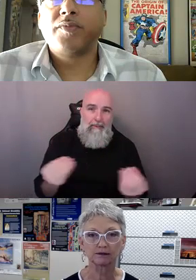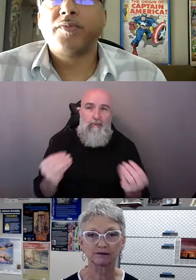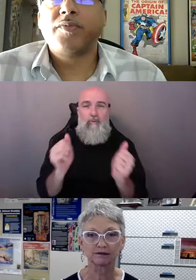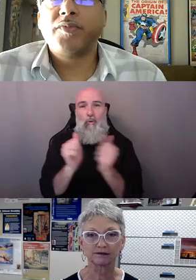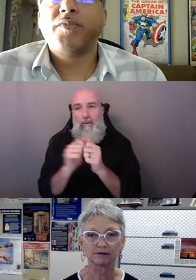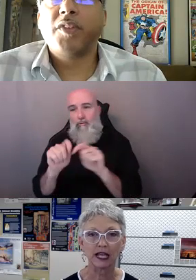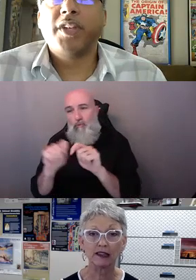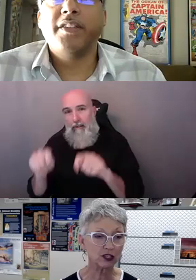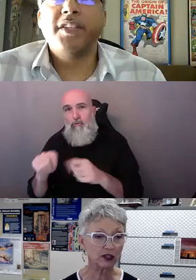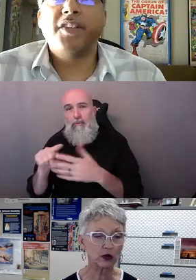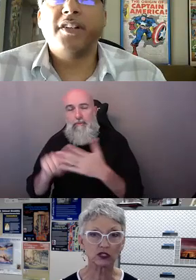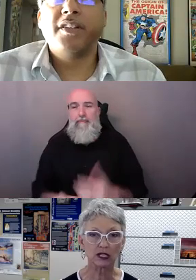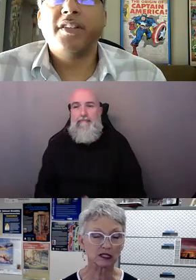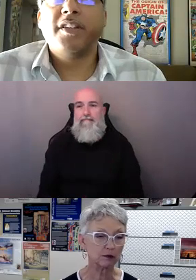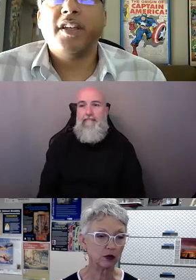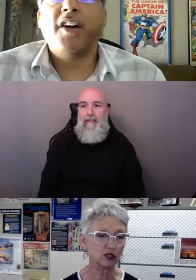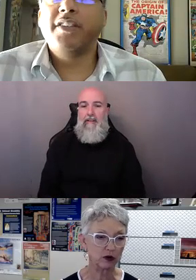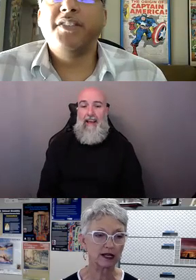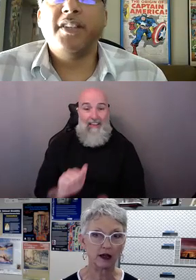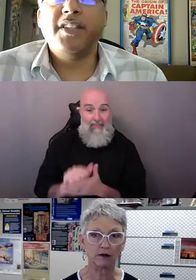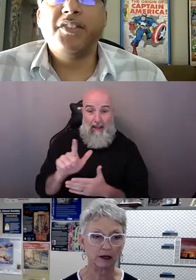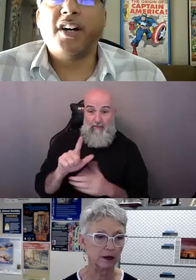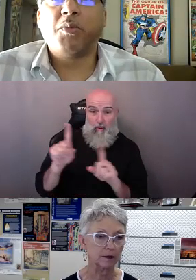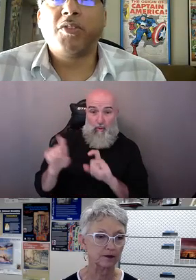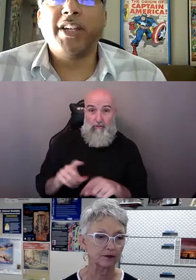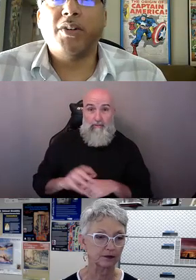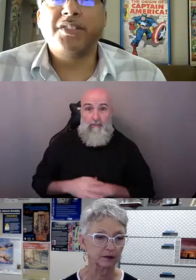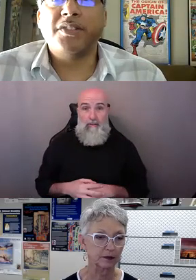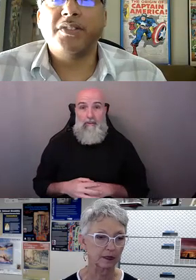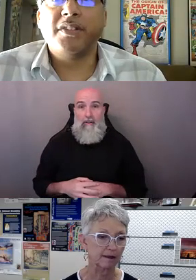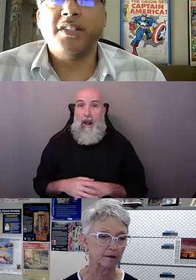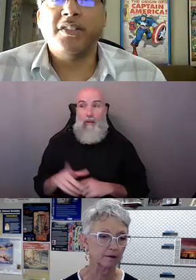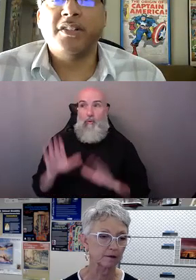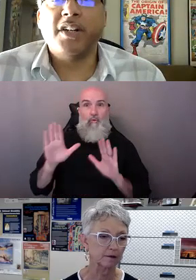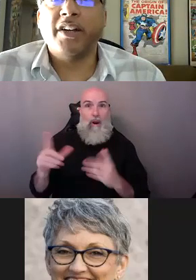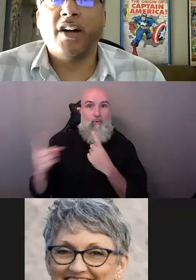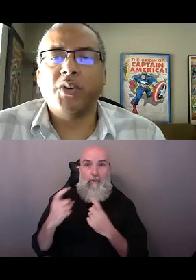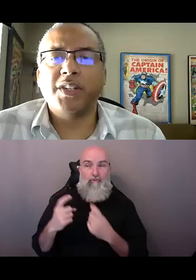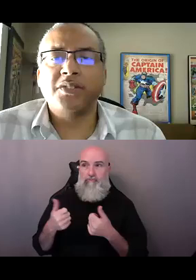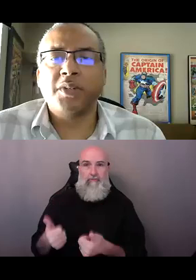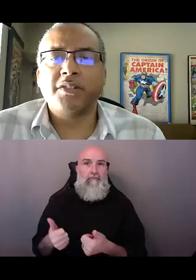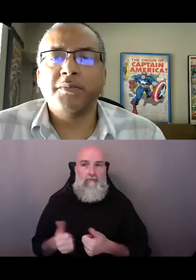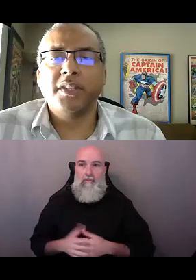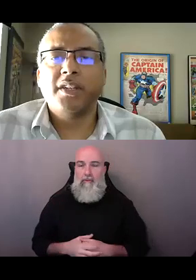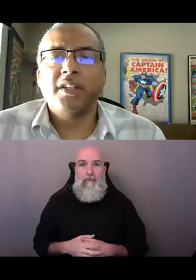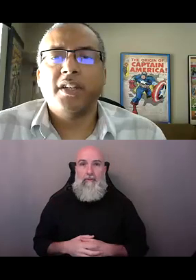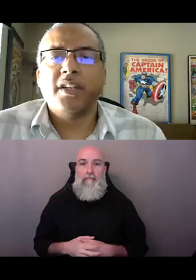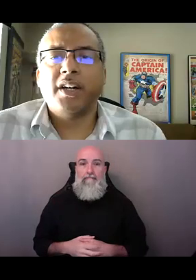transcript. Okay. And that's all the questions I see posted. Oh, these are all great questions. And no, all questions are